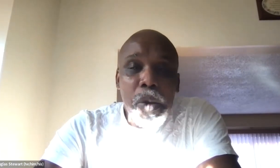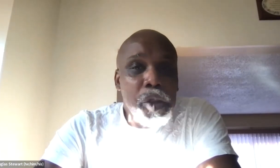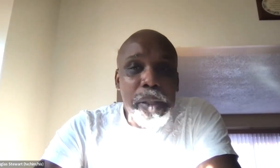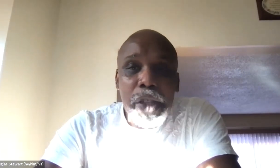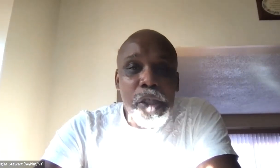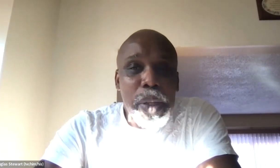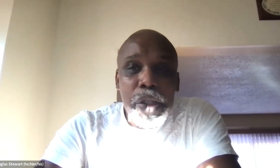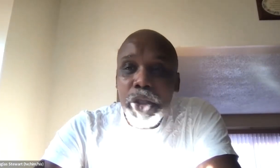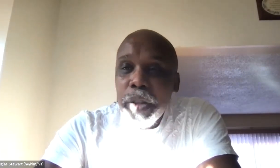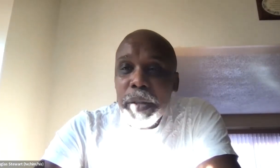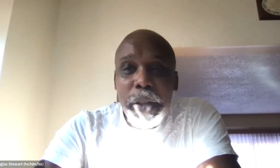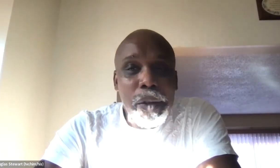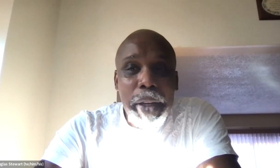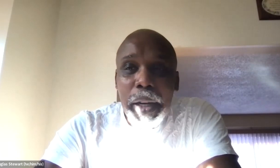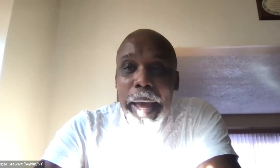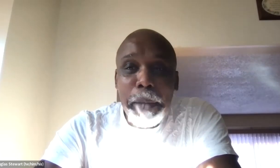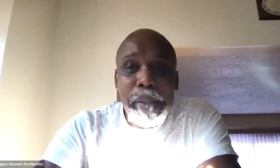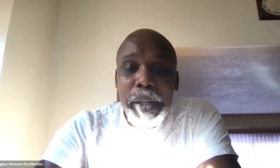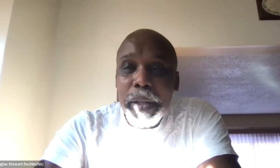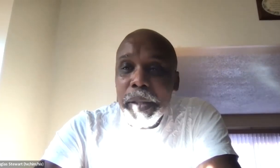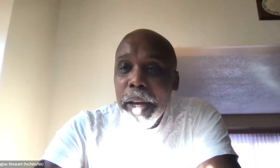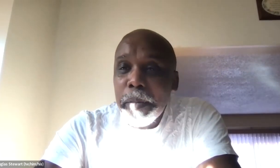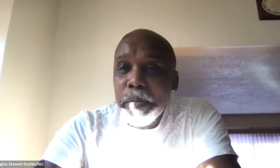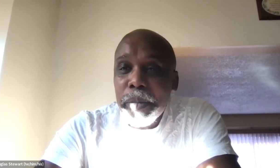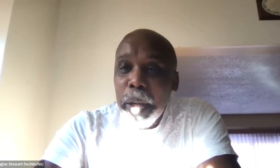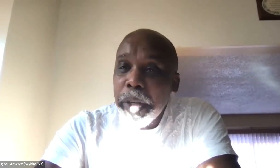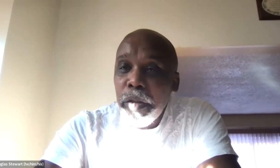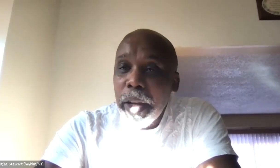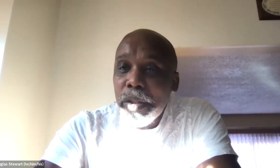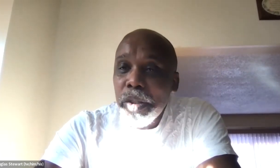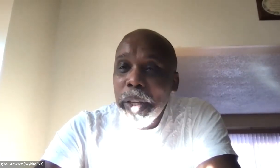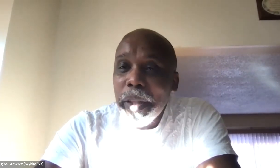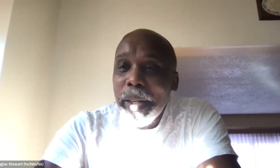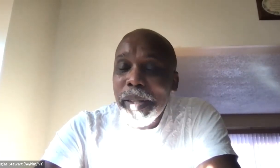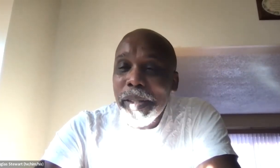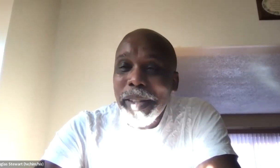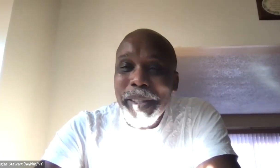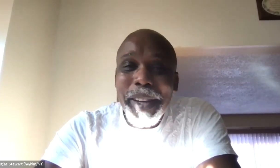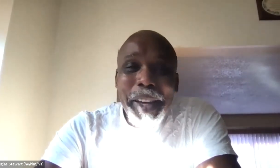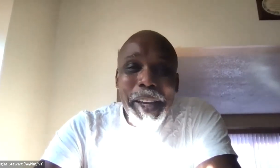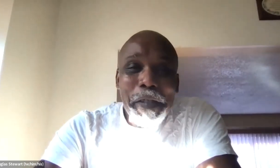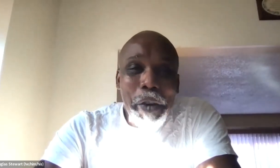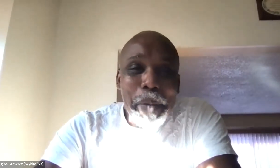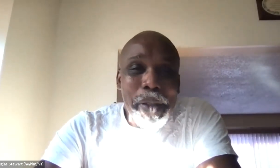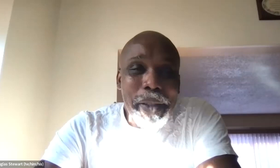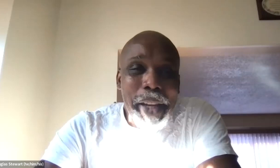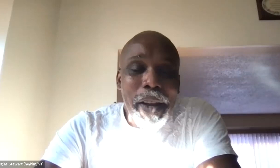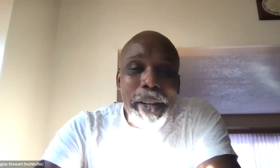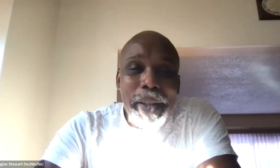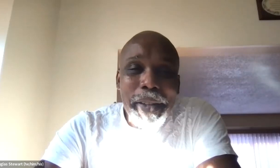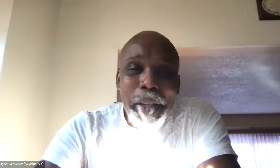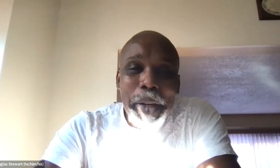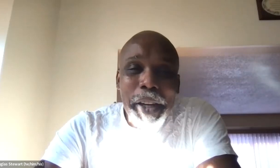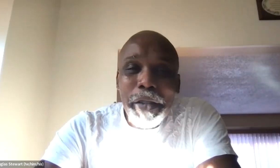around, I'm used to doing sessions with children, in laps and jumping around or doing things, as long as if you're able to stay